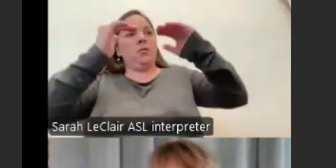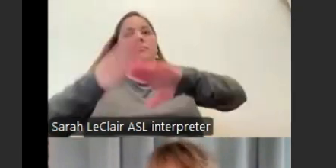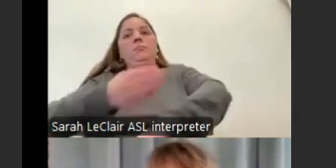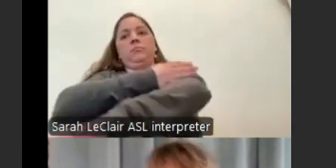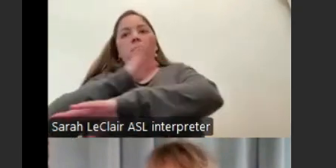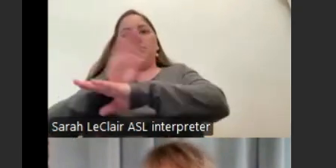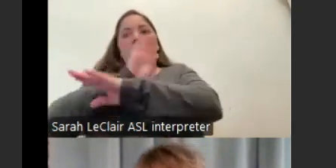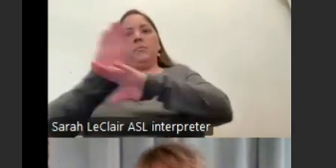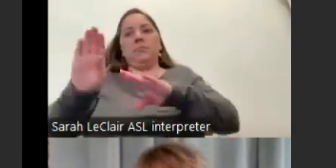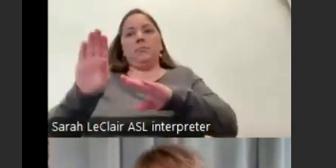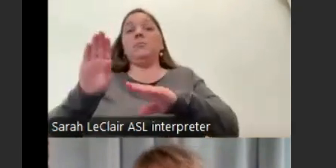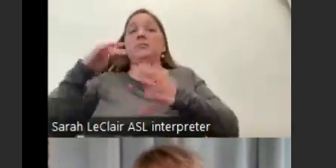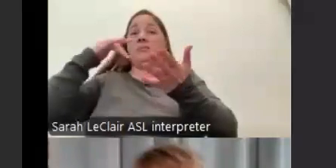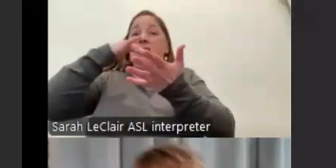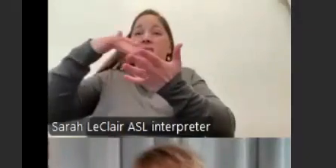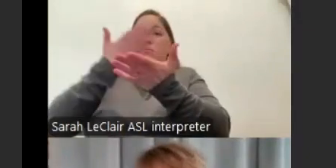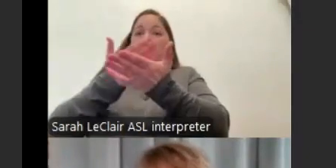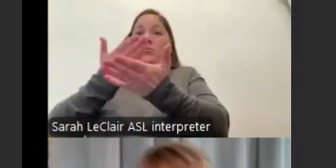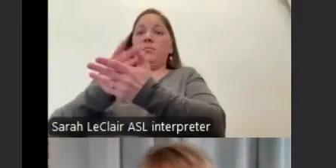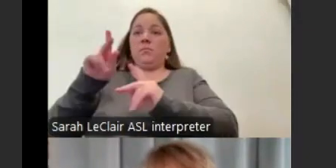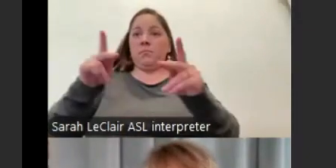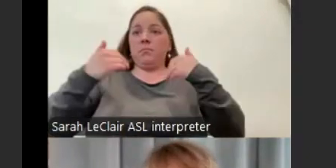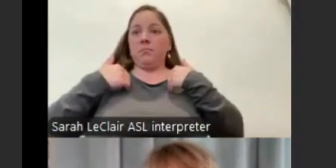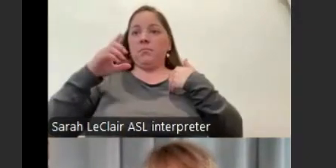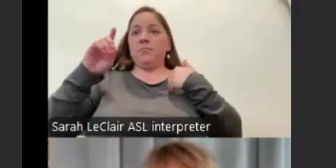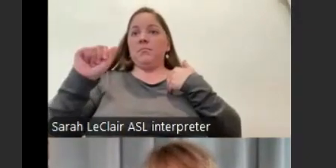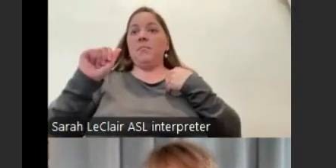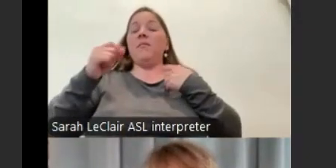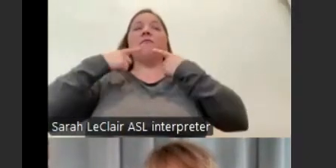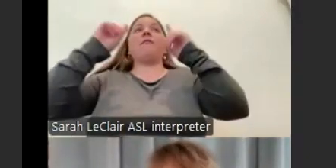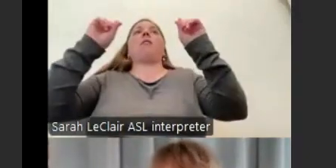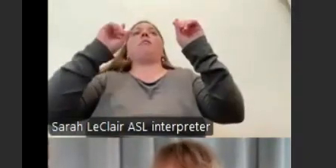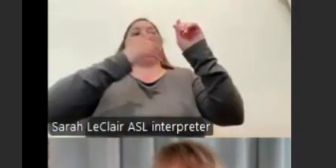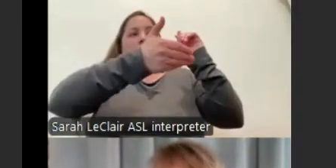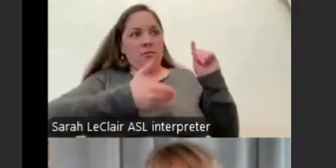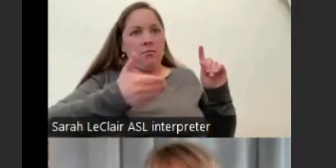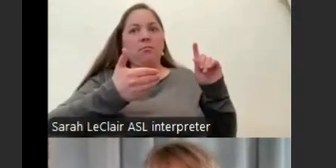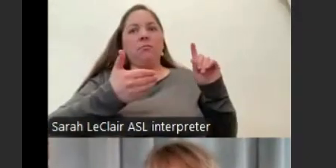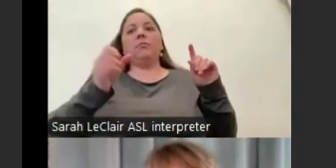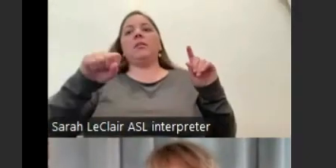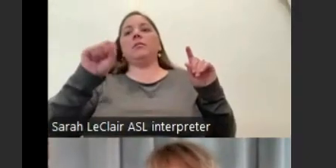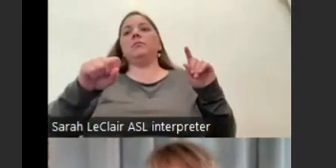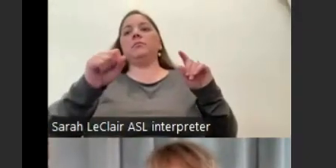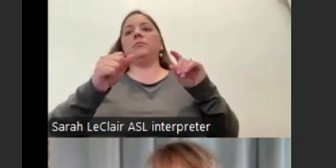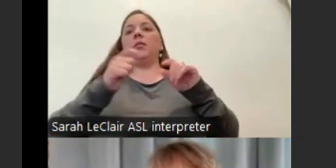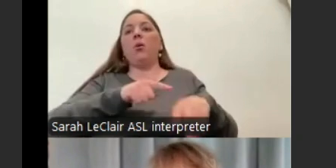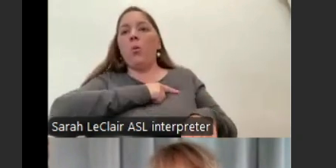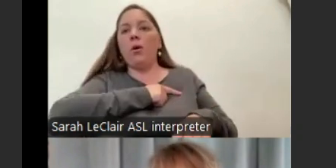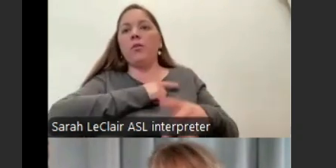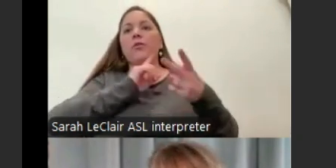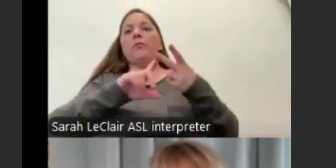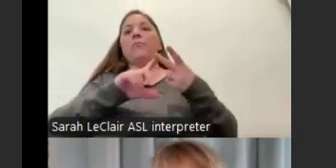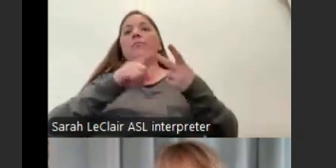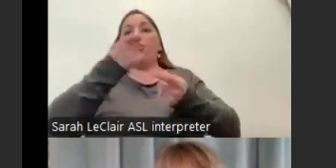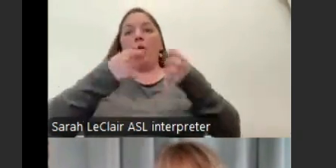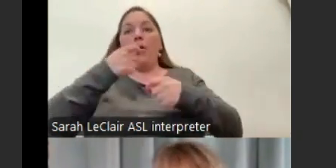that individuals who have disabilities who finally get that yes, they're more loyal, turnover decreases, and